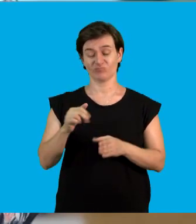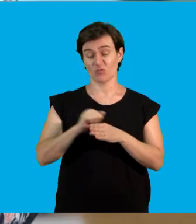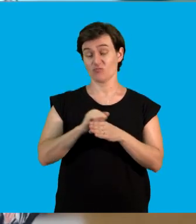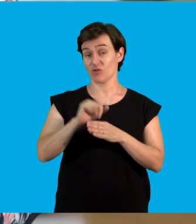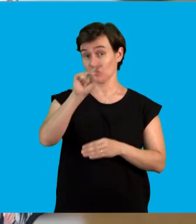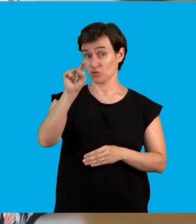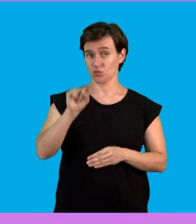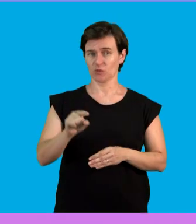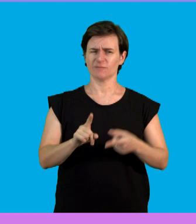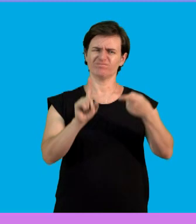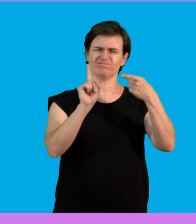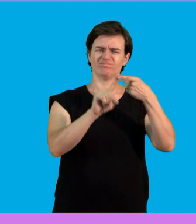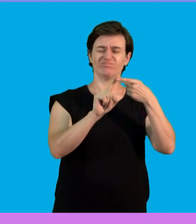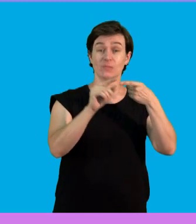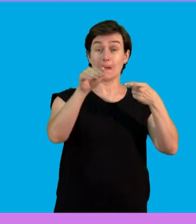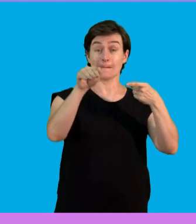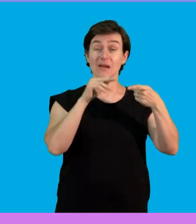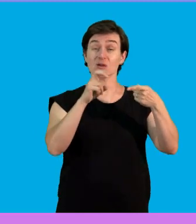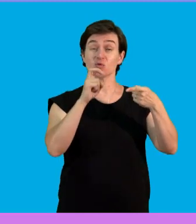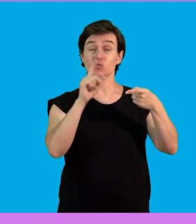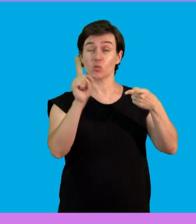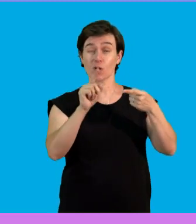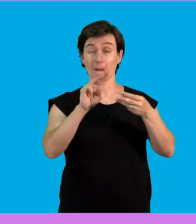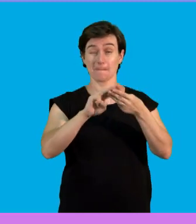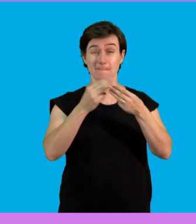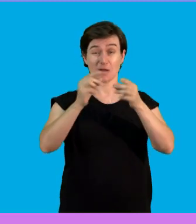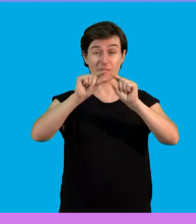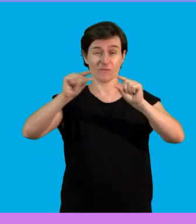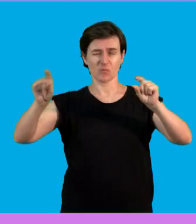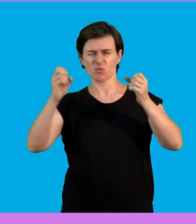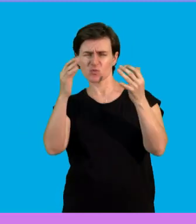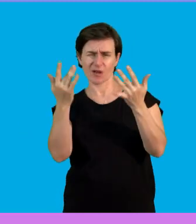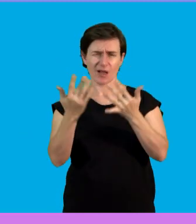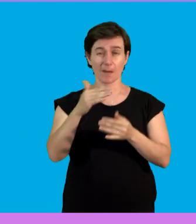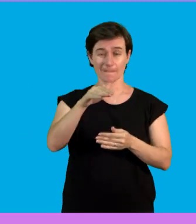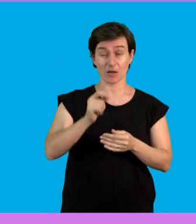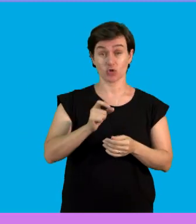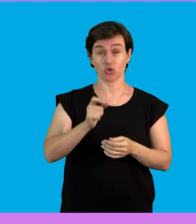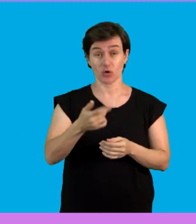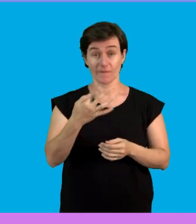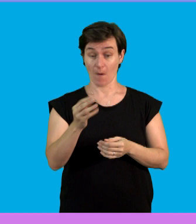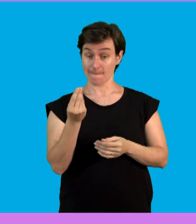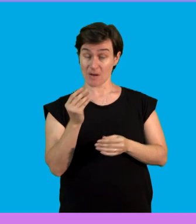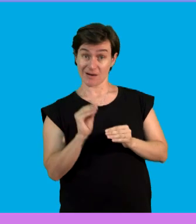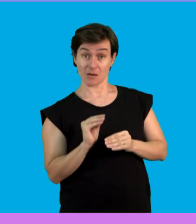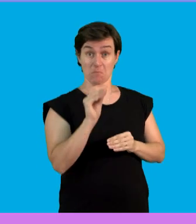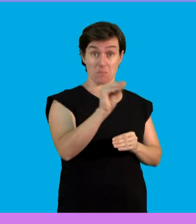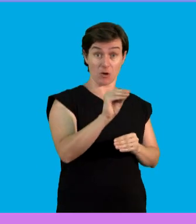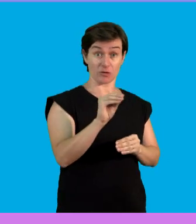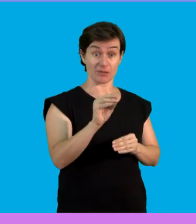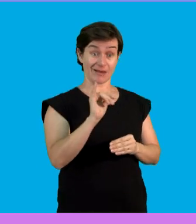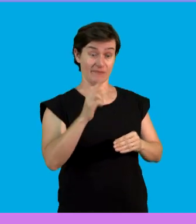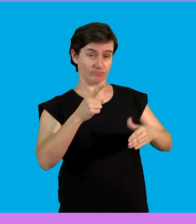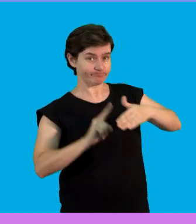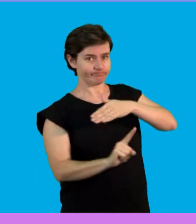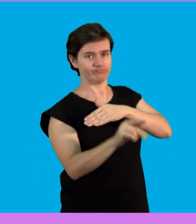A practice question. A bank uses the following formula to calculate the bank charges on money deposited